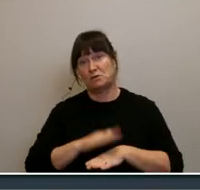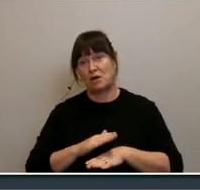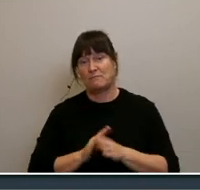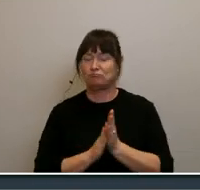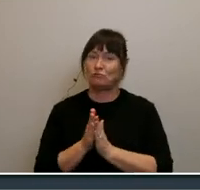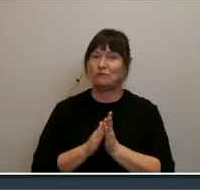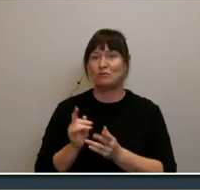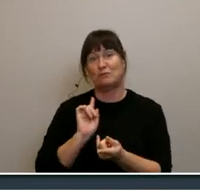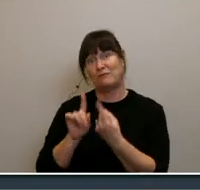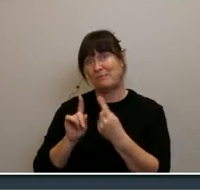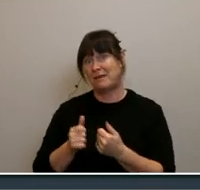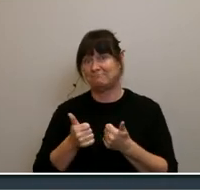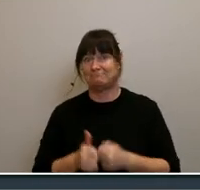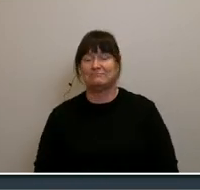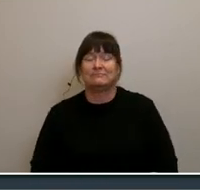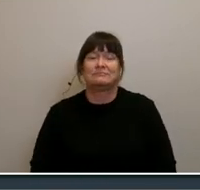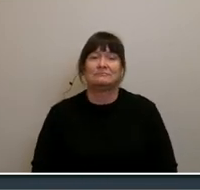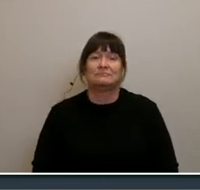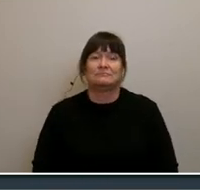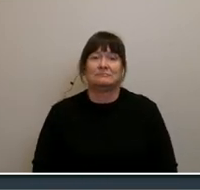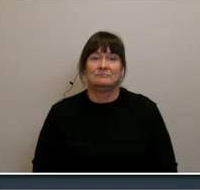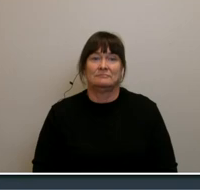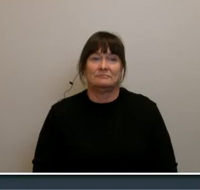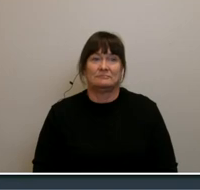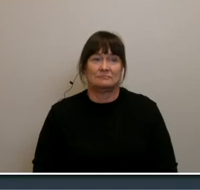time. I'm looking forward to your feedback.